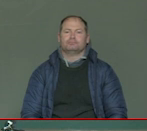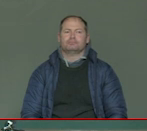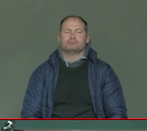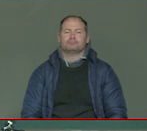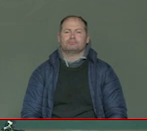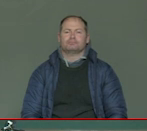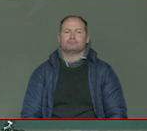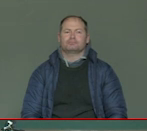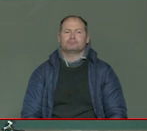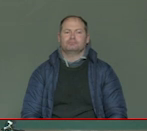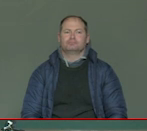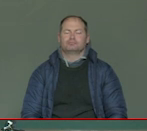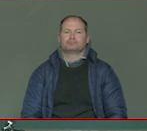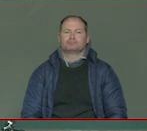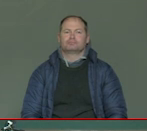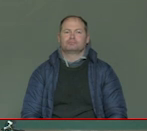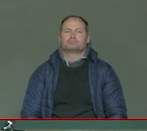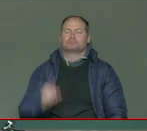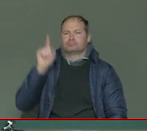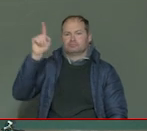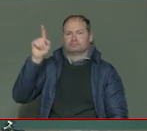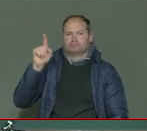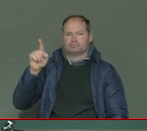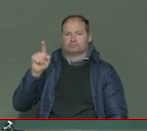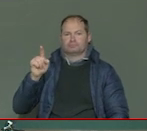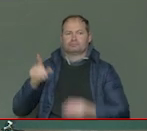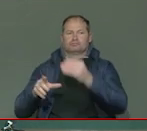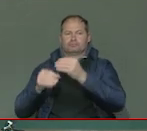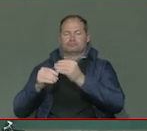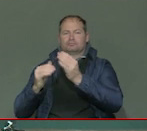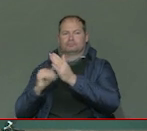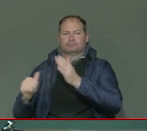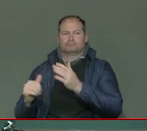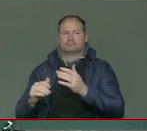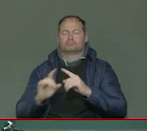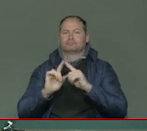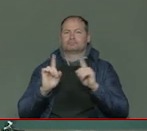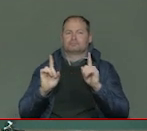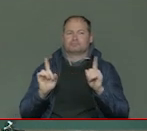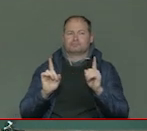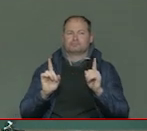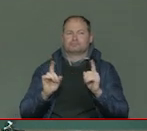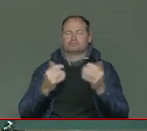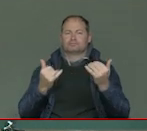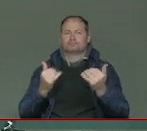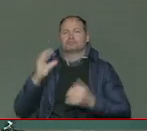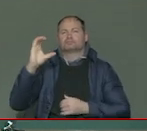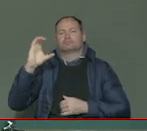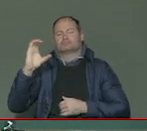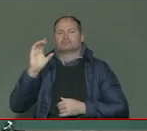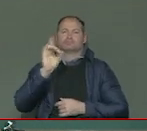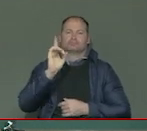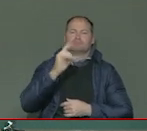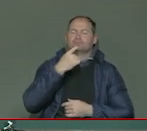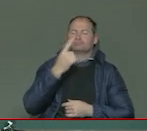So you could have said that plus that minus that, and you get an answer. But that doesn't tell you if it's a debit or a